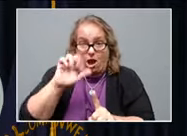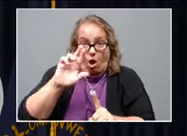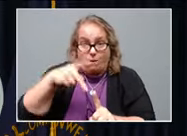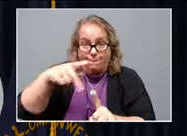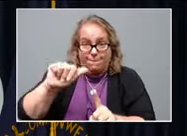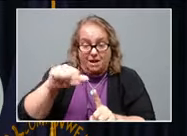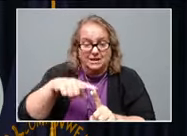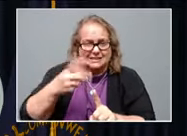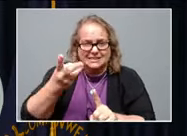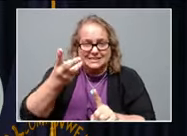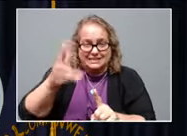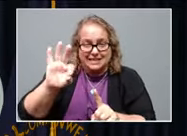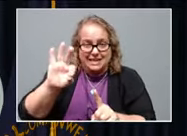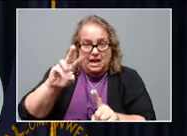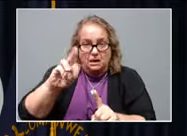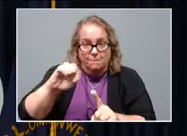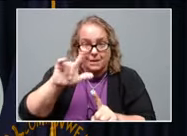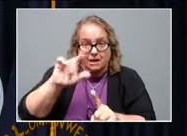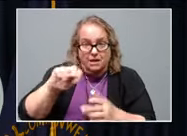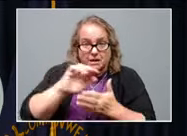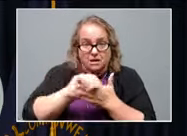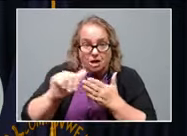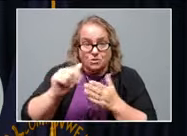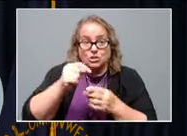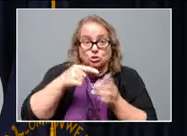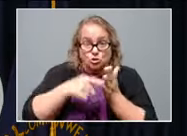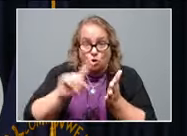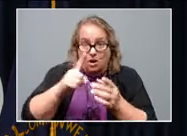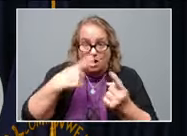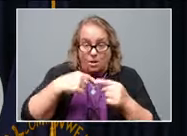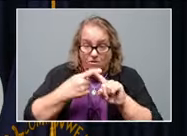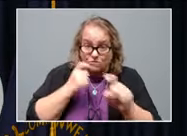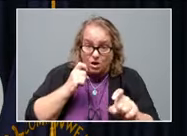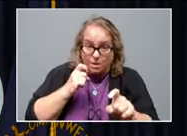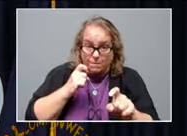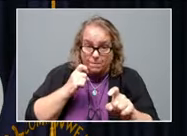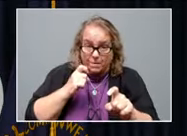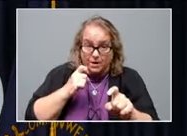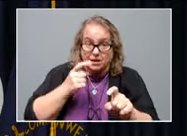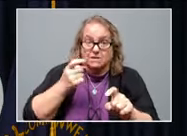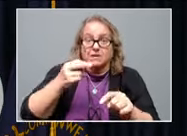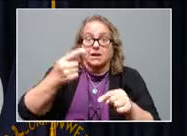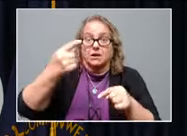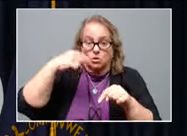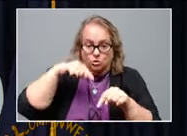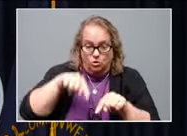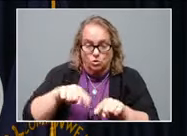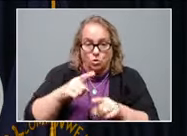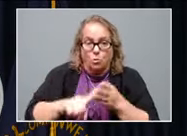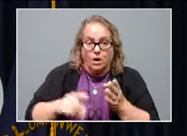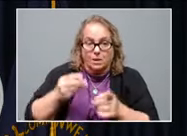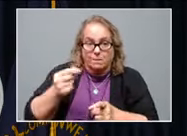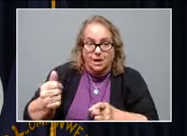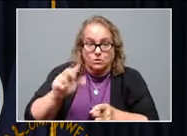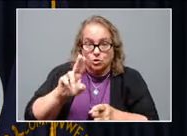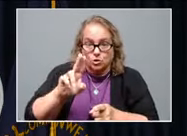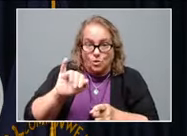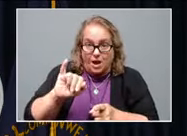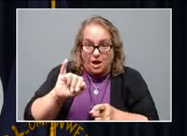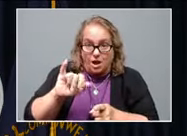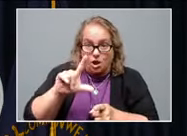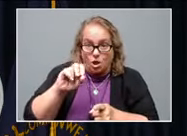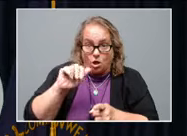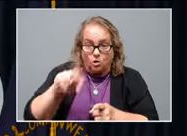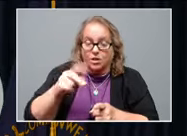million. It showed you where it came from. It went down to what had been appropriated to pay off the UI loan, and it cut that by $69 million.